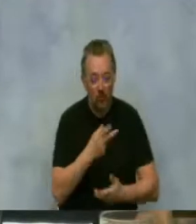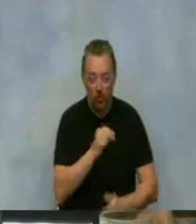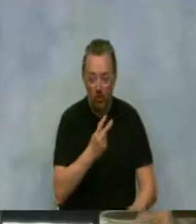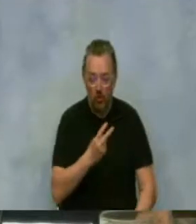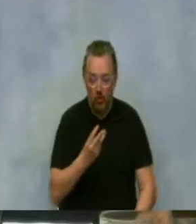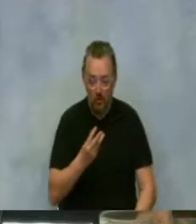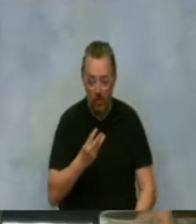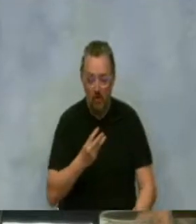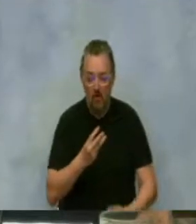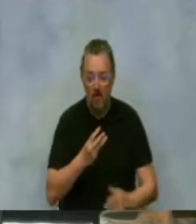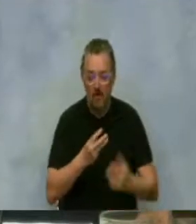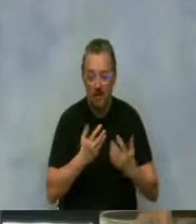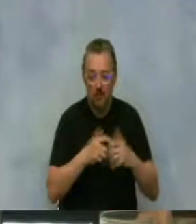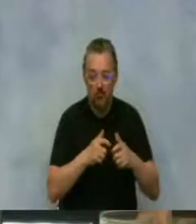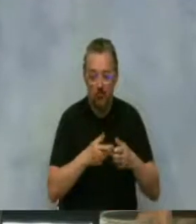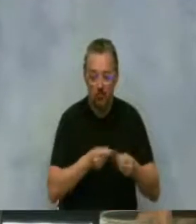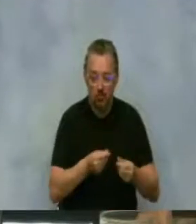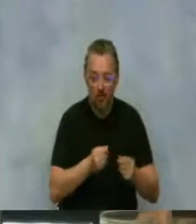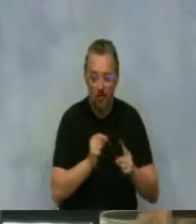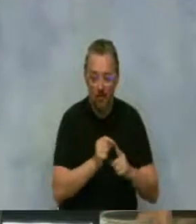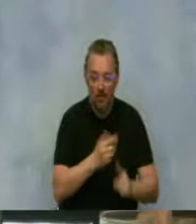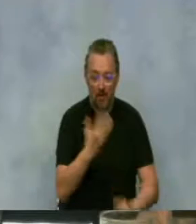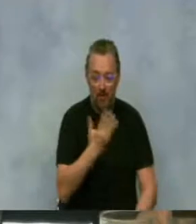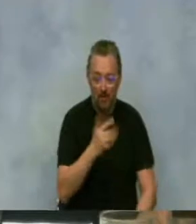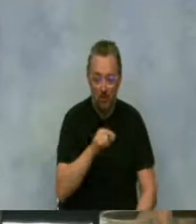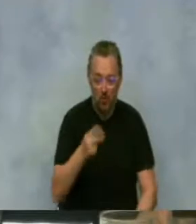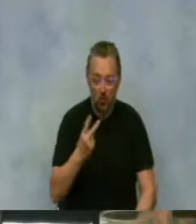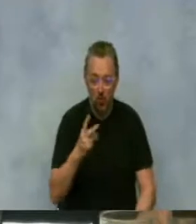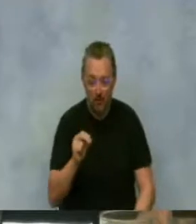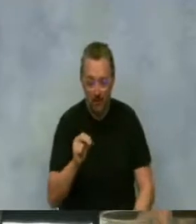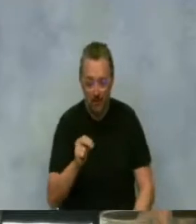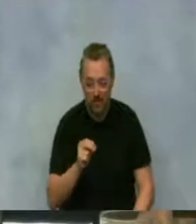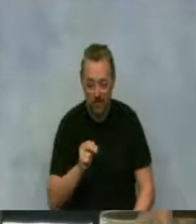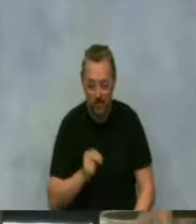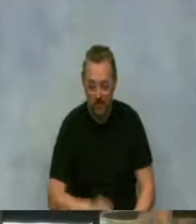and technical resources, and it's page 15 to 20.